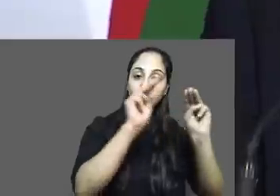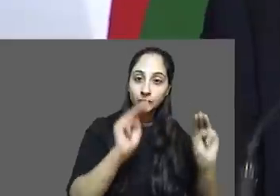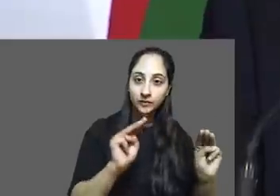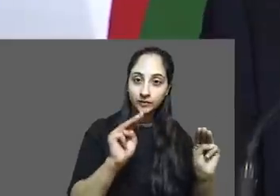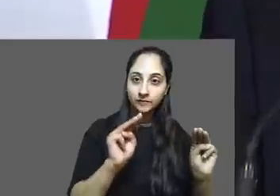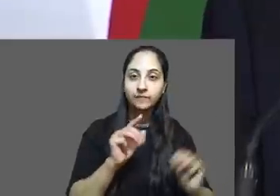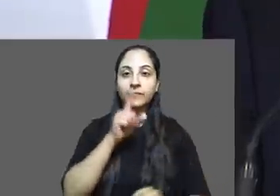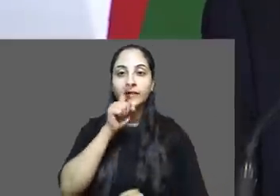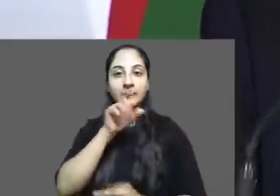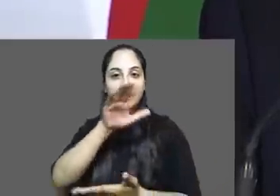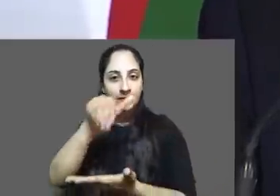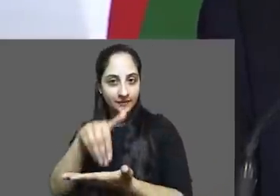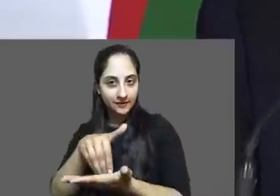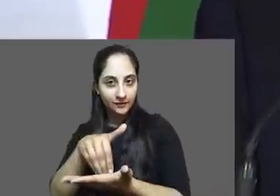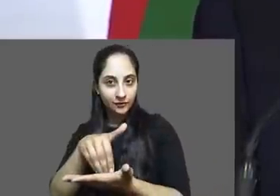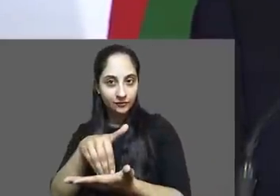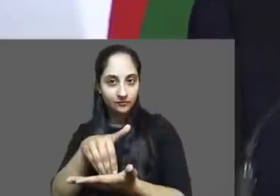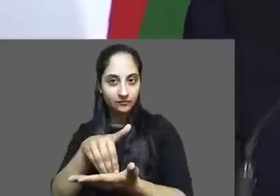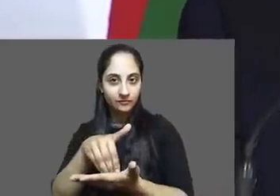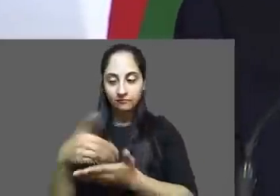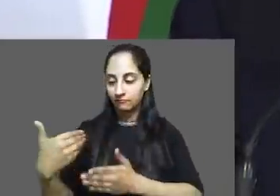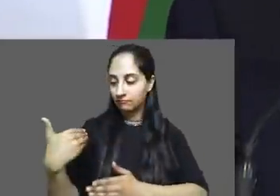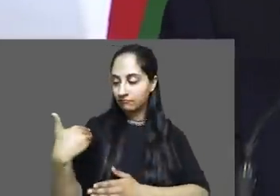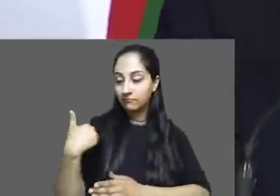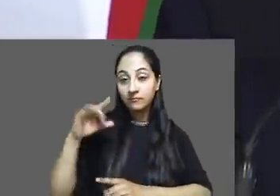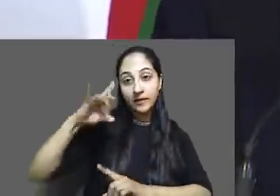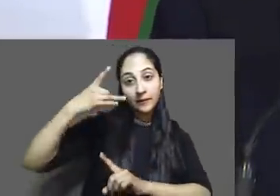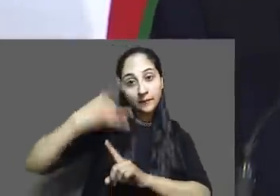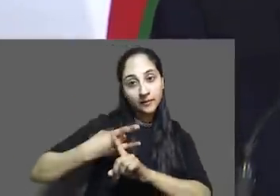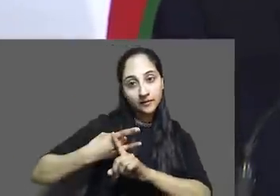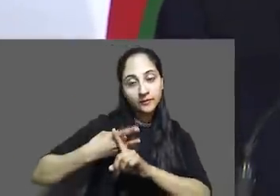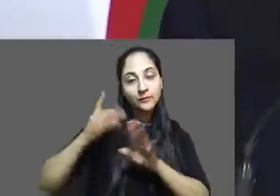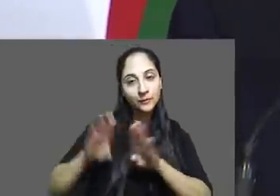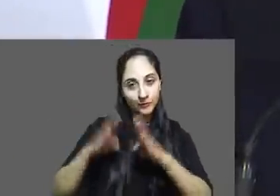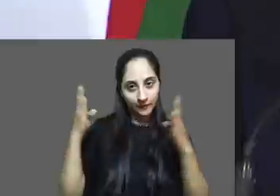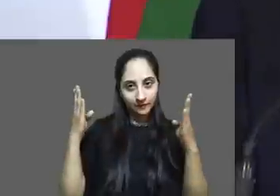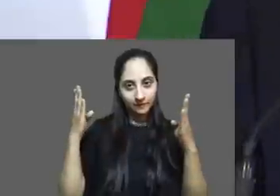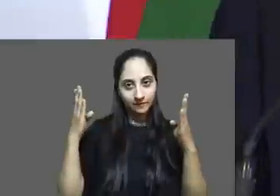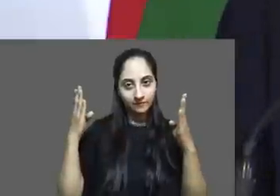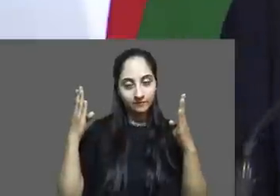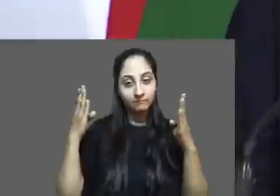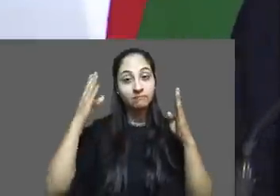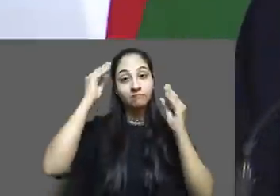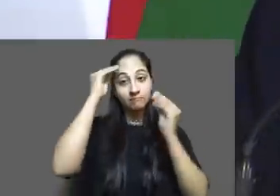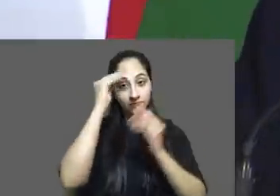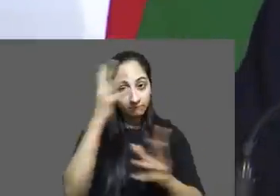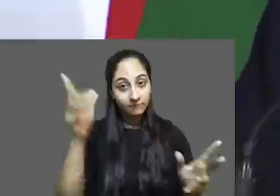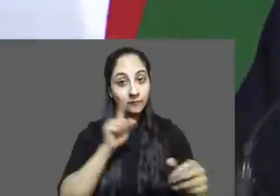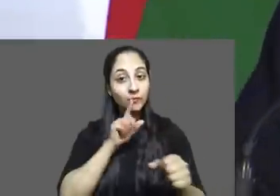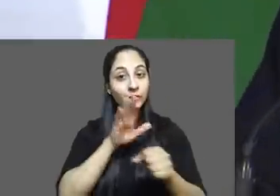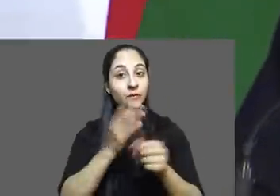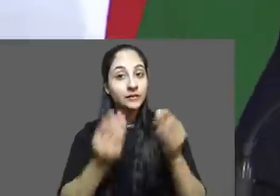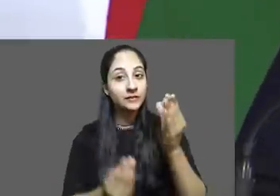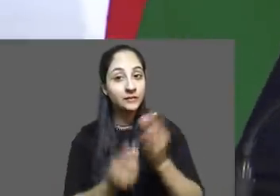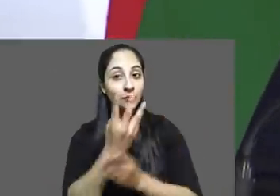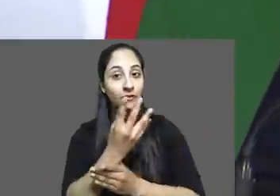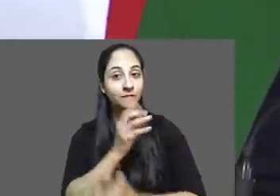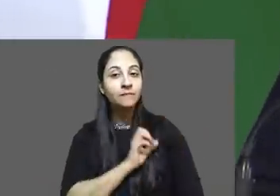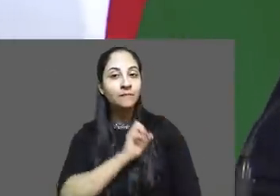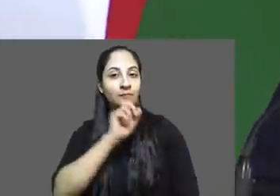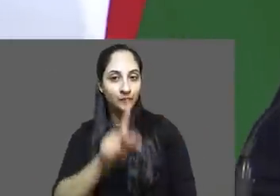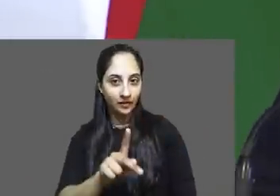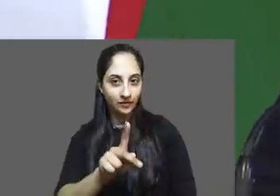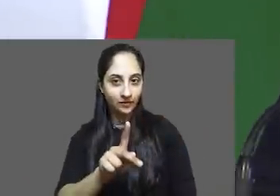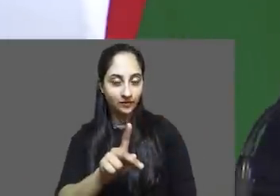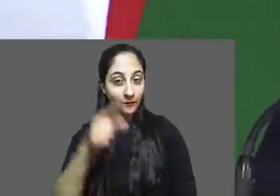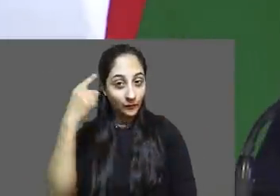Museum and the Ismaili Center. That was just 8 months ago. We promised that we